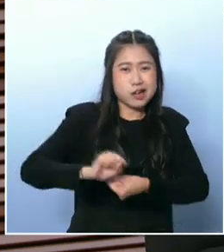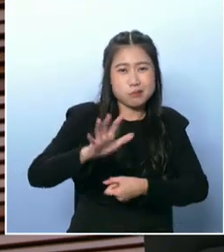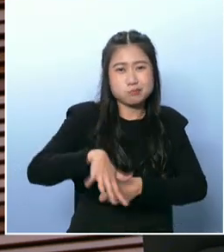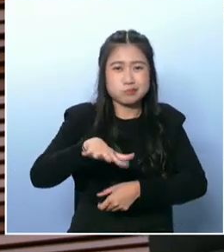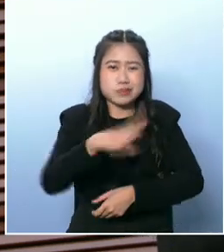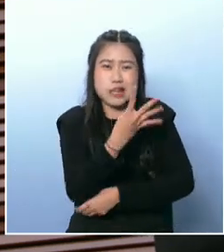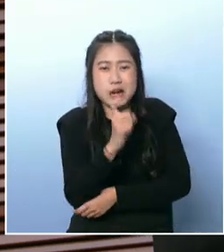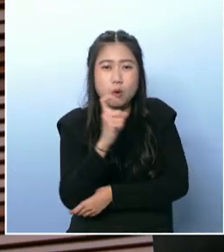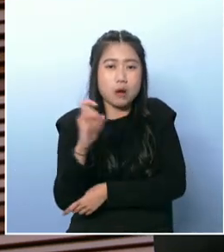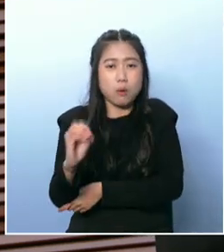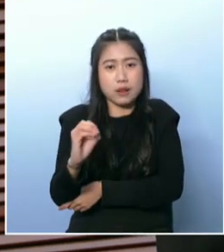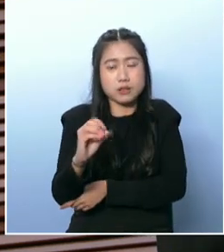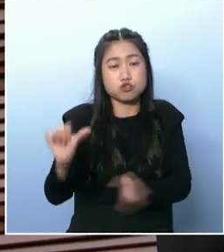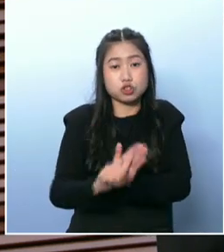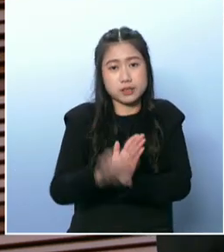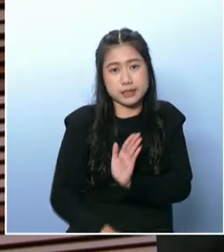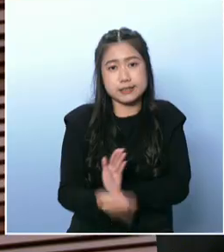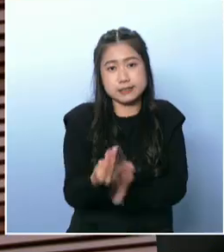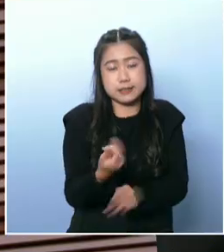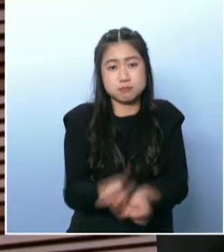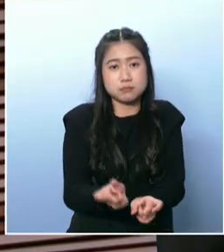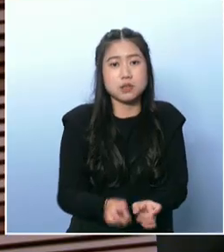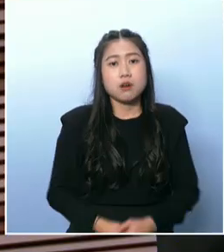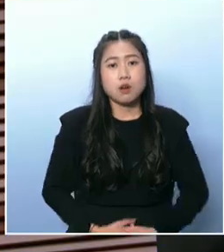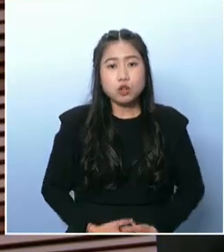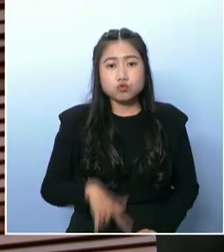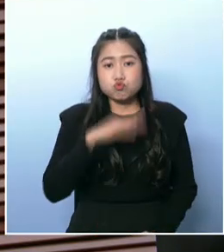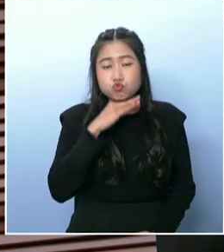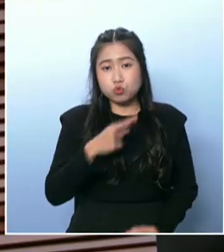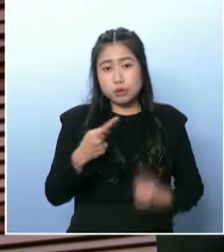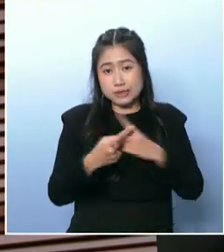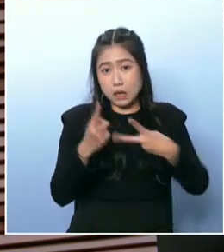of $5,000. So for the